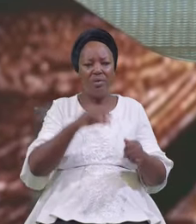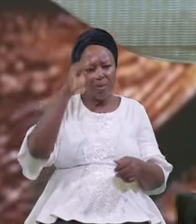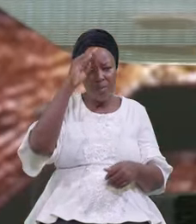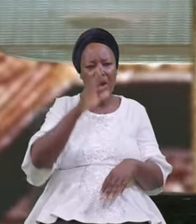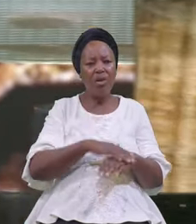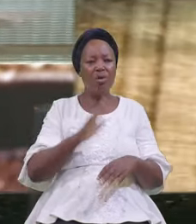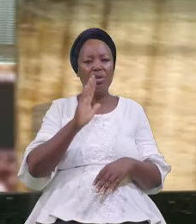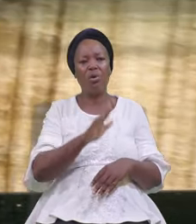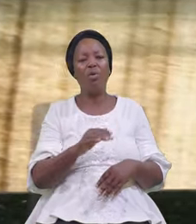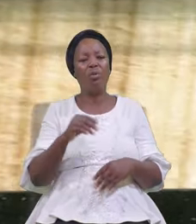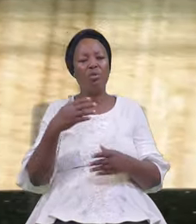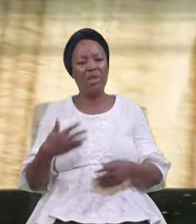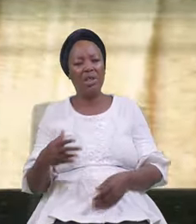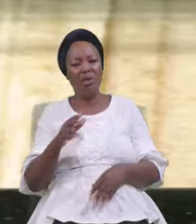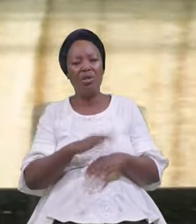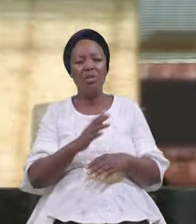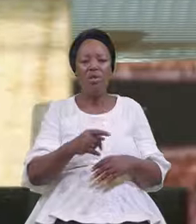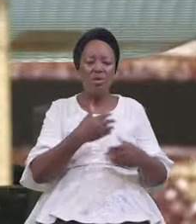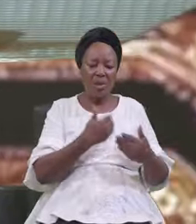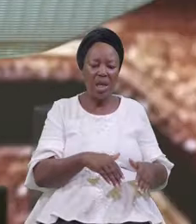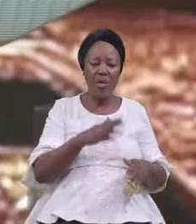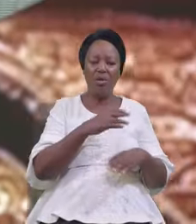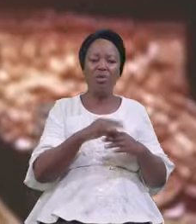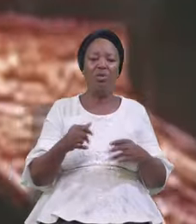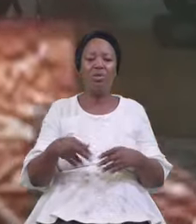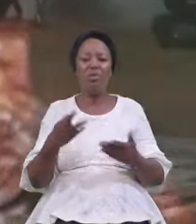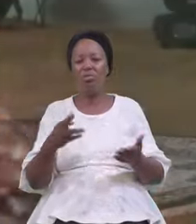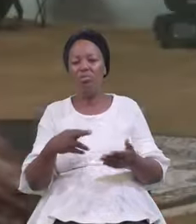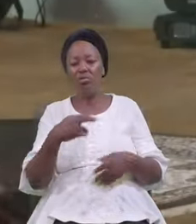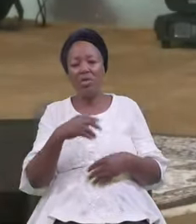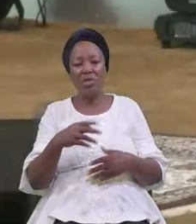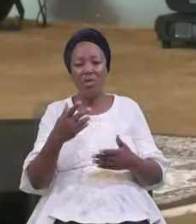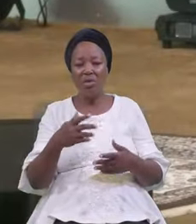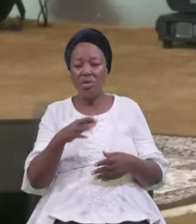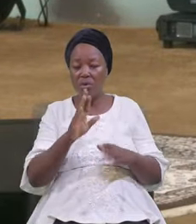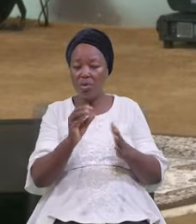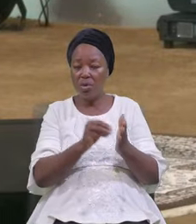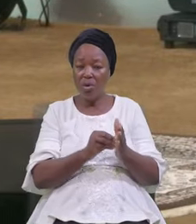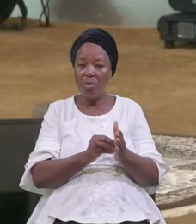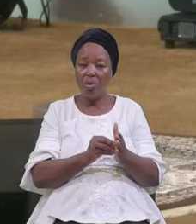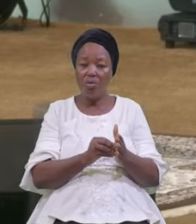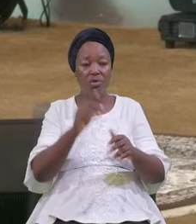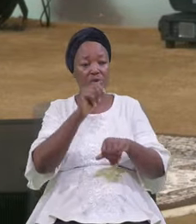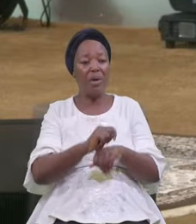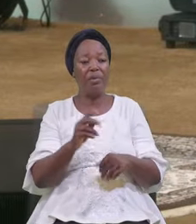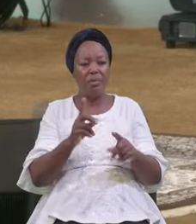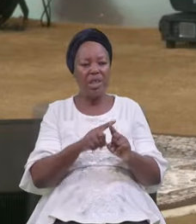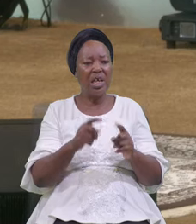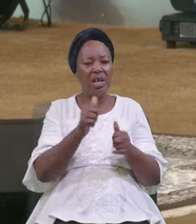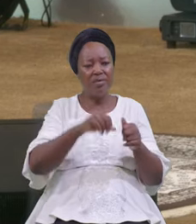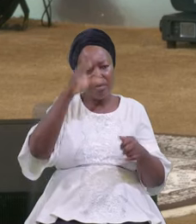own things, on his own side, on his own tribe, but every man also on the things